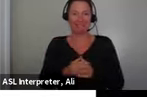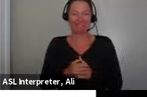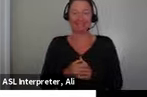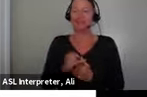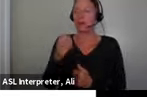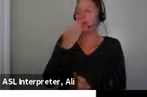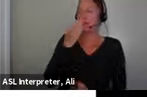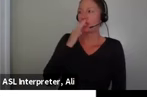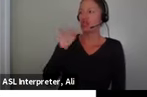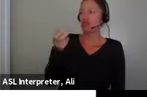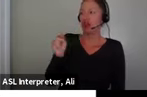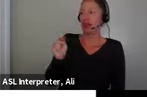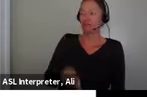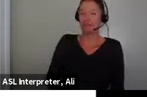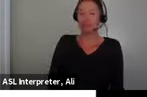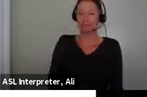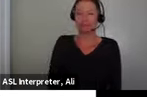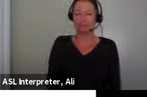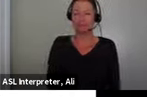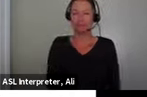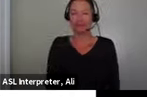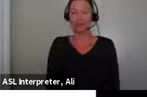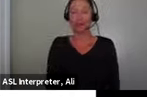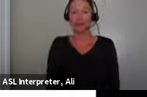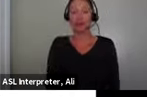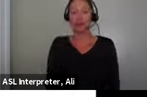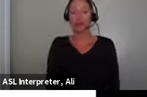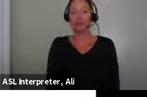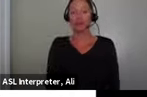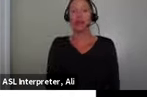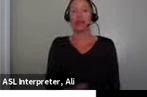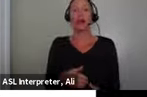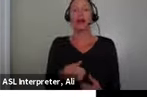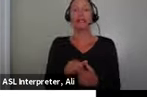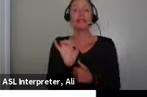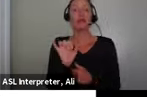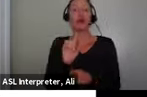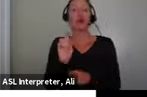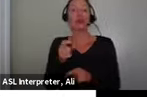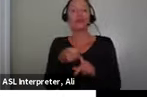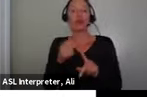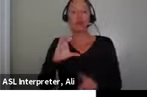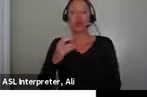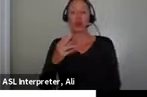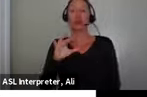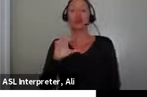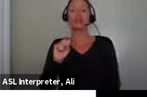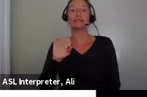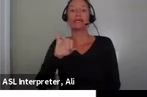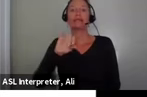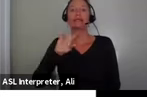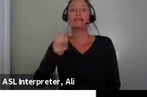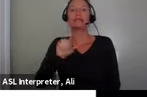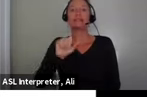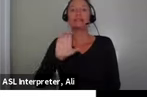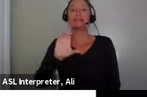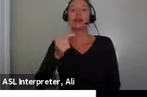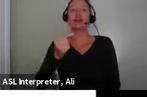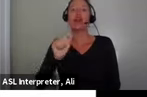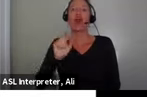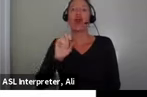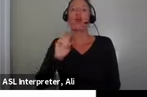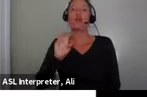Let me just lower your hand. We have a related question. It's from Chris Zagorowicz in the chat.